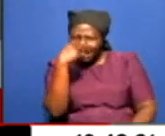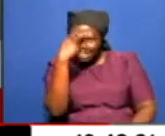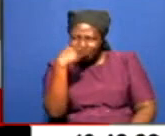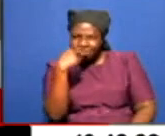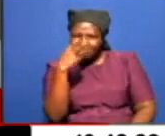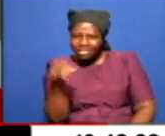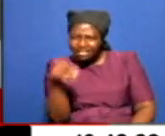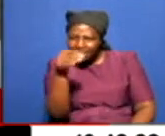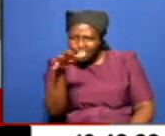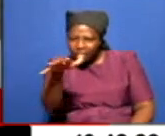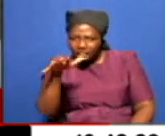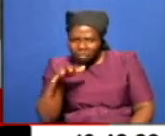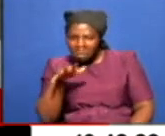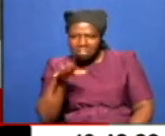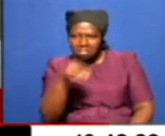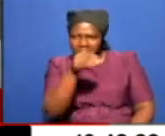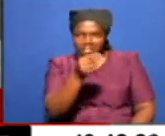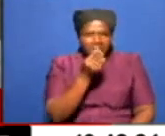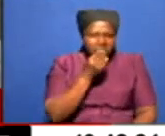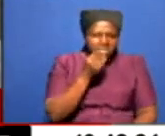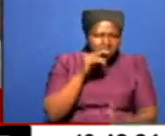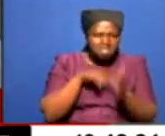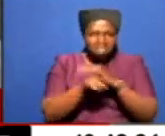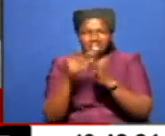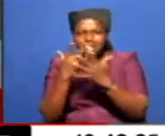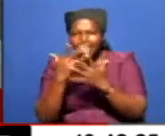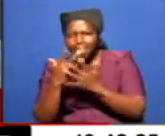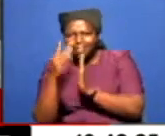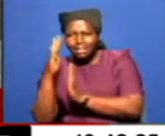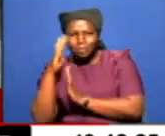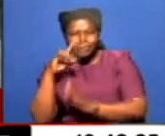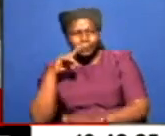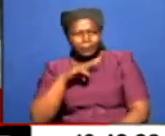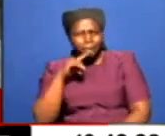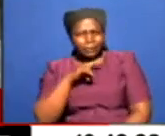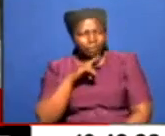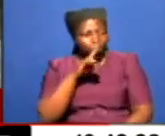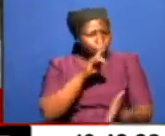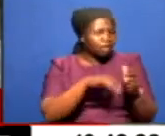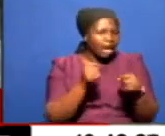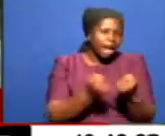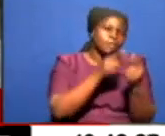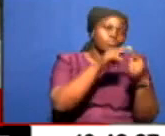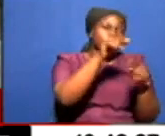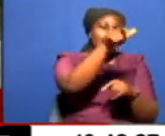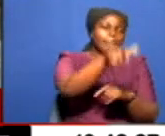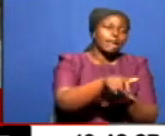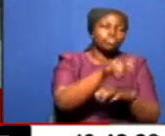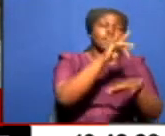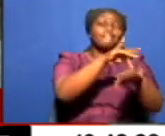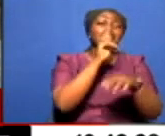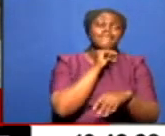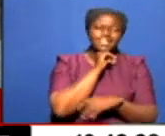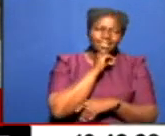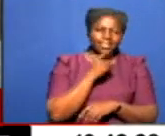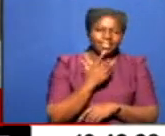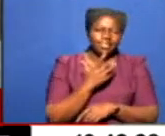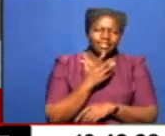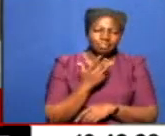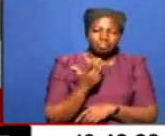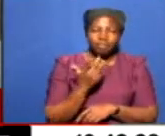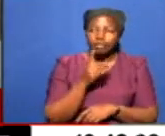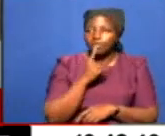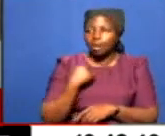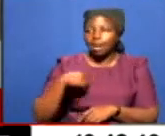transport, yes. They'll be given food in the cells. Security, tight security. So what security. Happens to the victim? Yes. Mm-hmm. So we are saying that the victims of